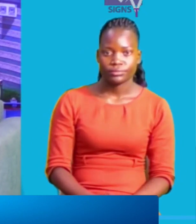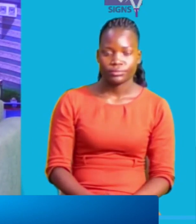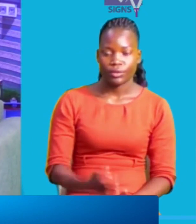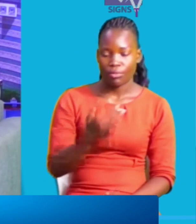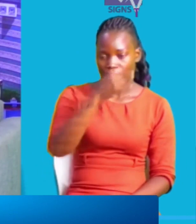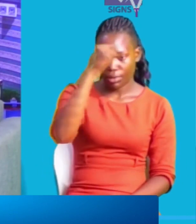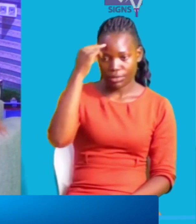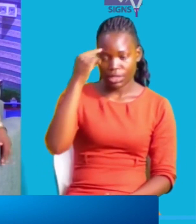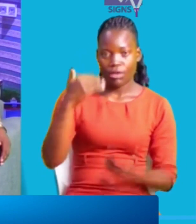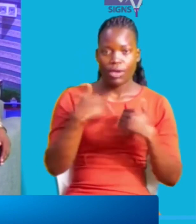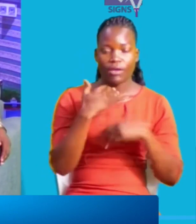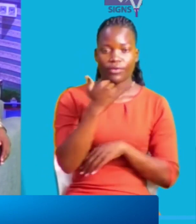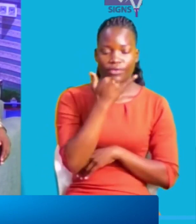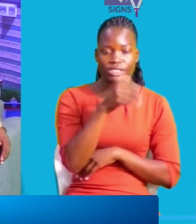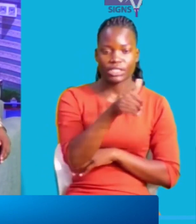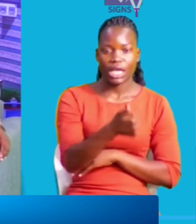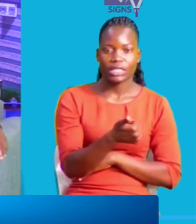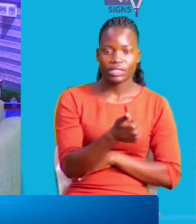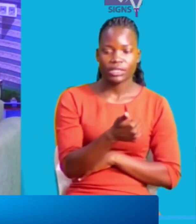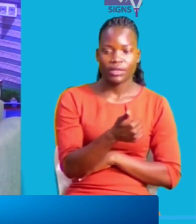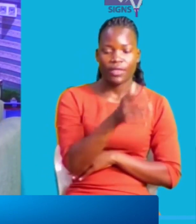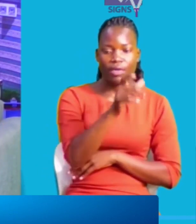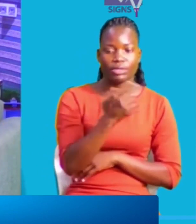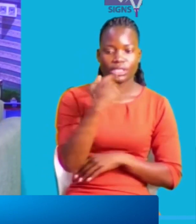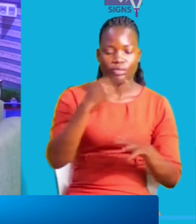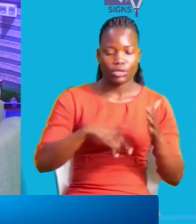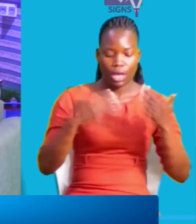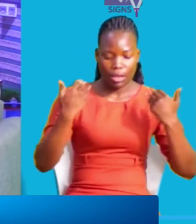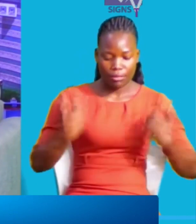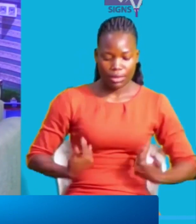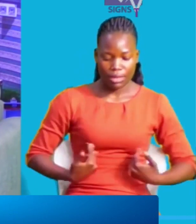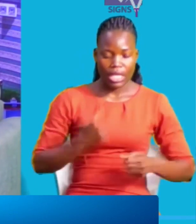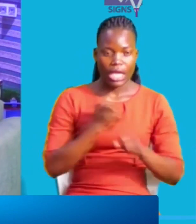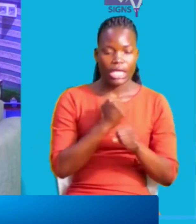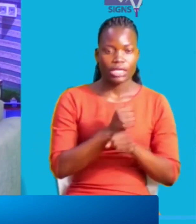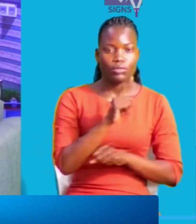Because there are some of the offenses. Yeah. Mtu atasema ya kwamba mimi nimfanyia kitu fulani.